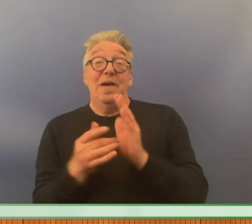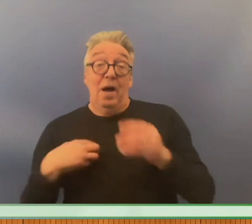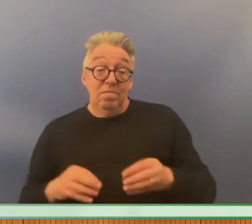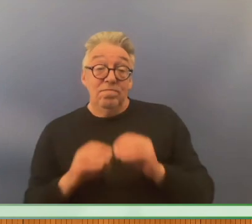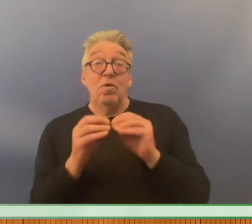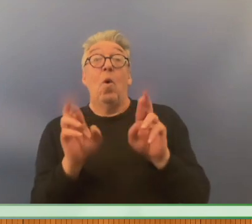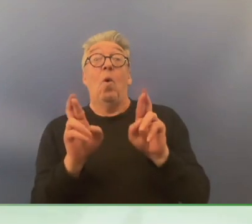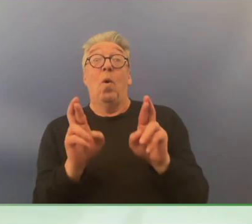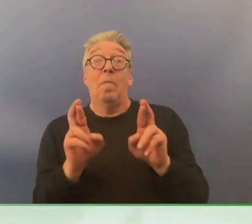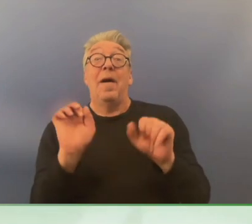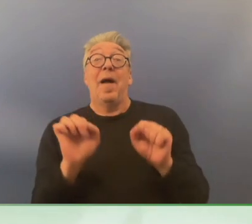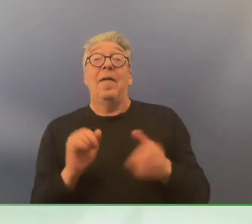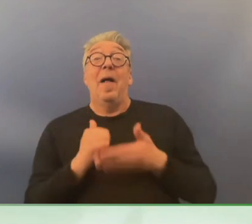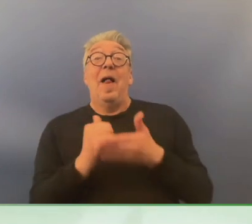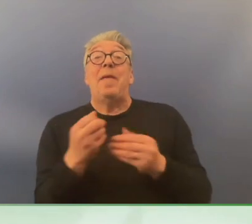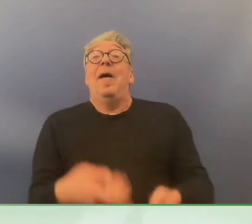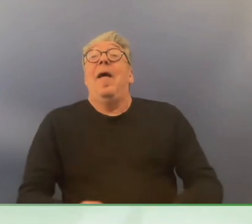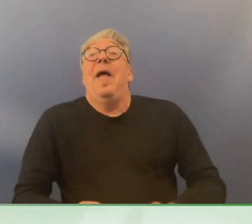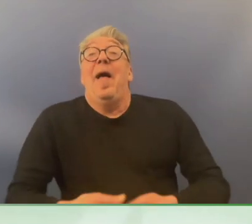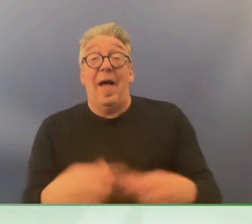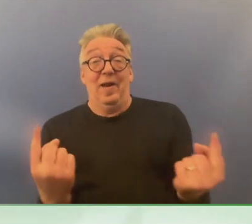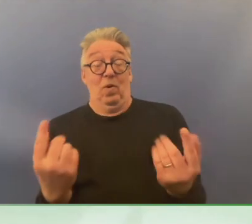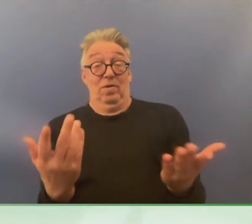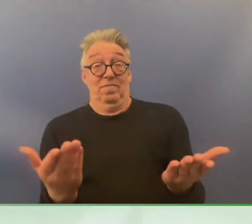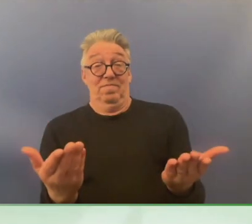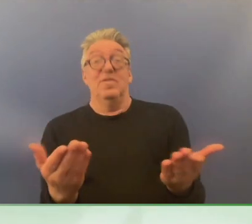Thank you, everyone, for your time. Thank you.